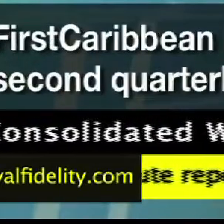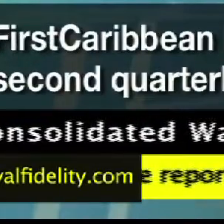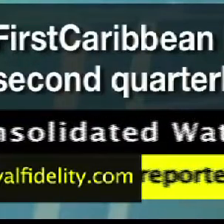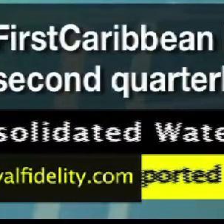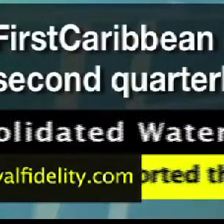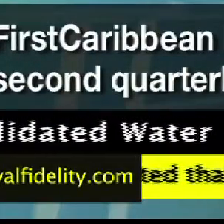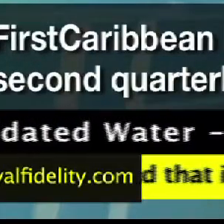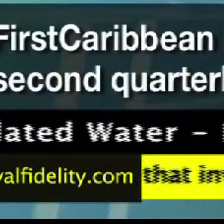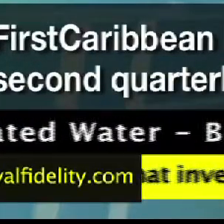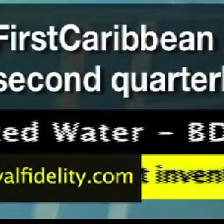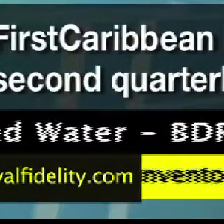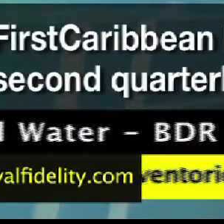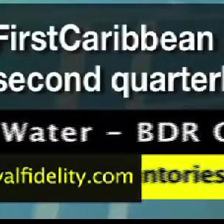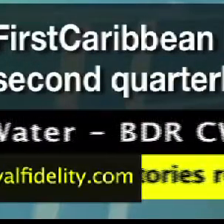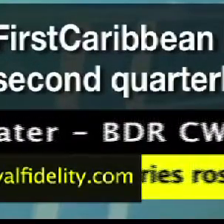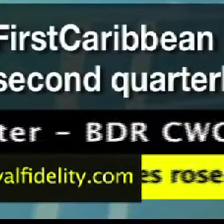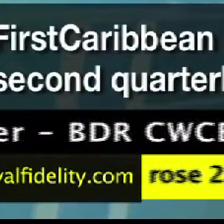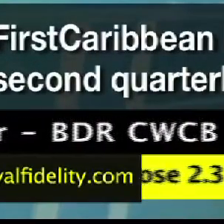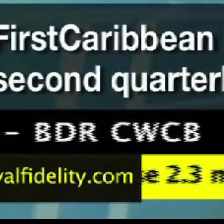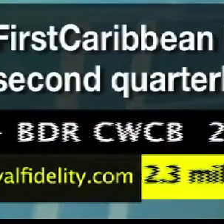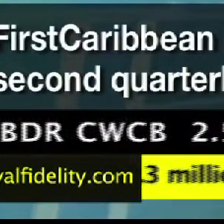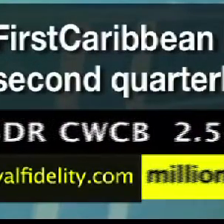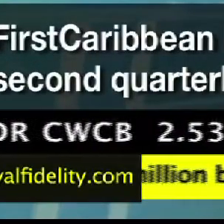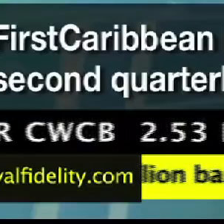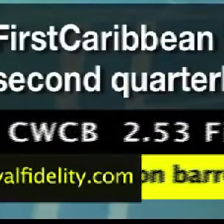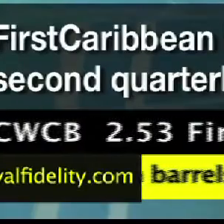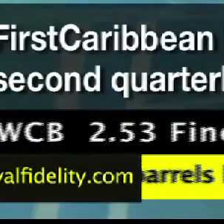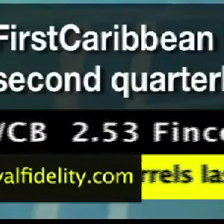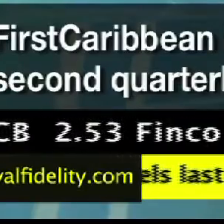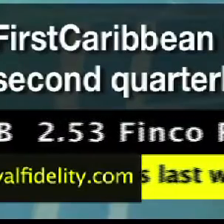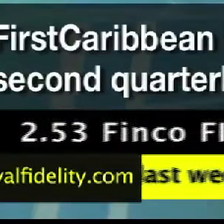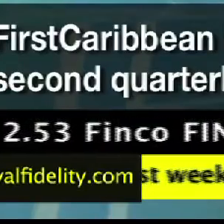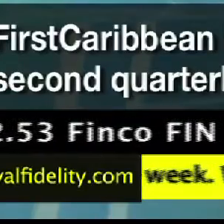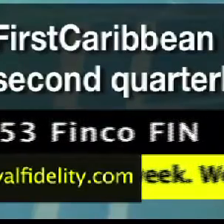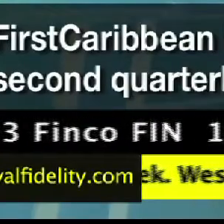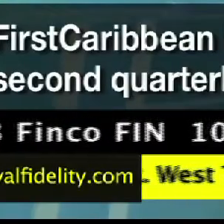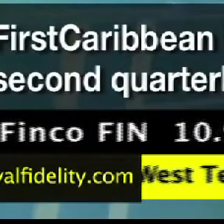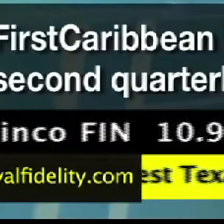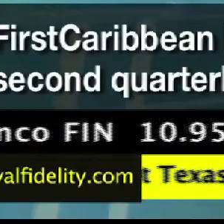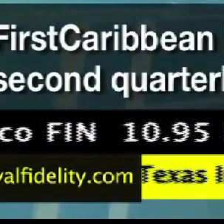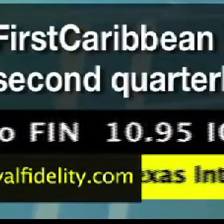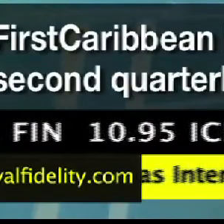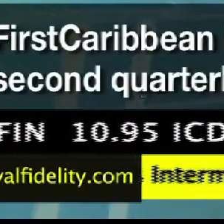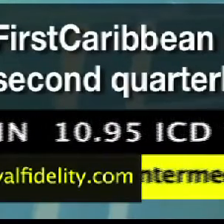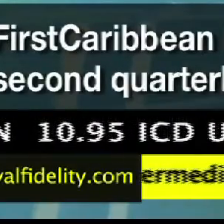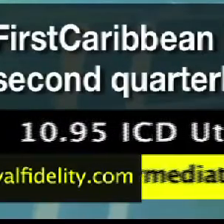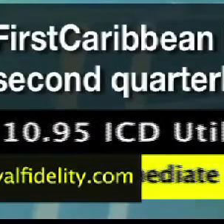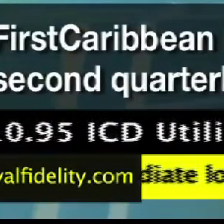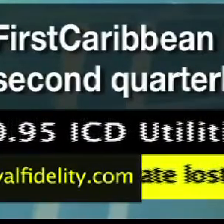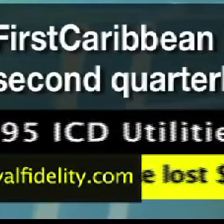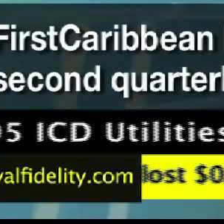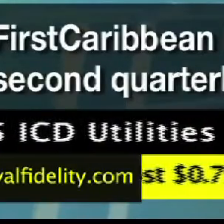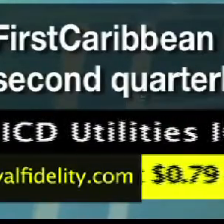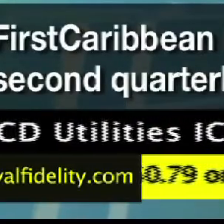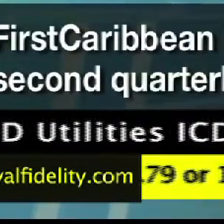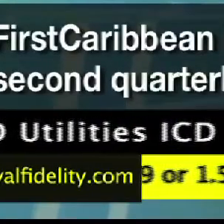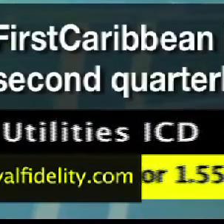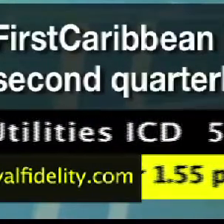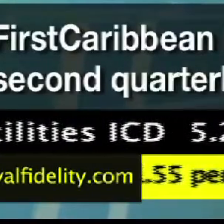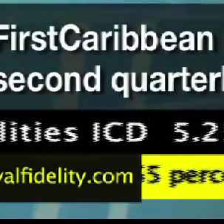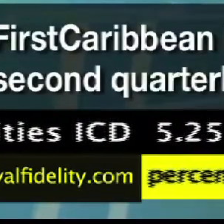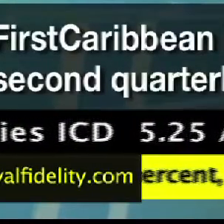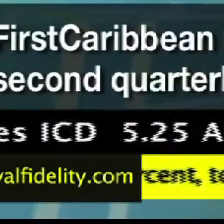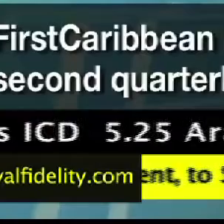Caribbean International released its second quarterly earnings. The net income increased by 16.85%